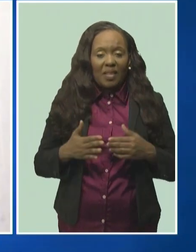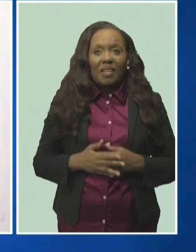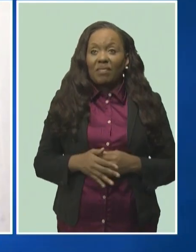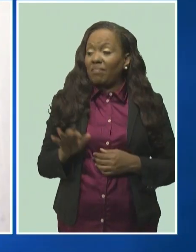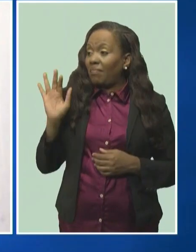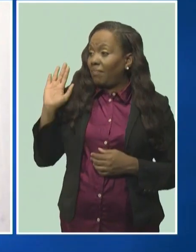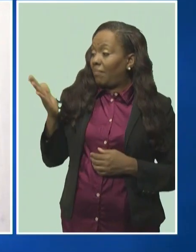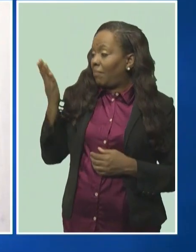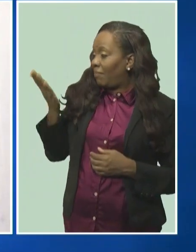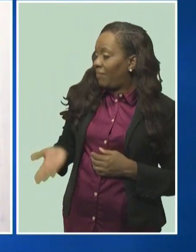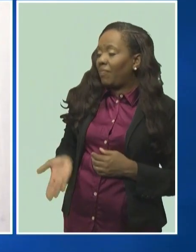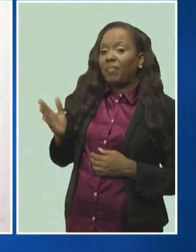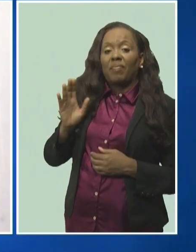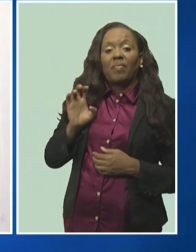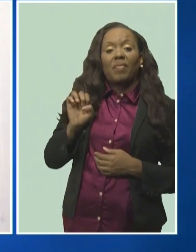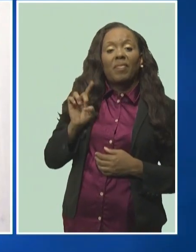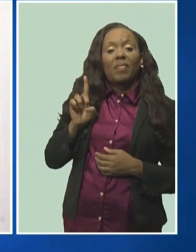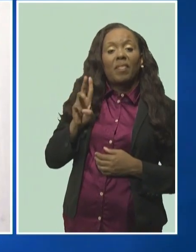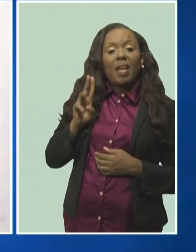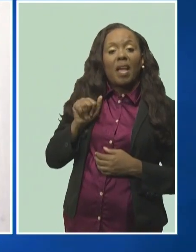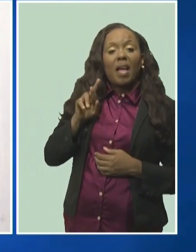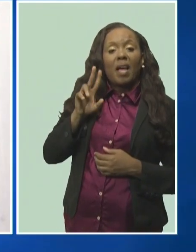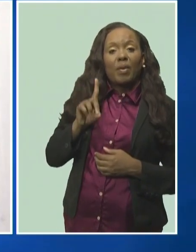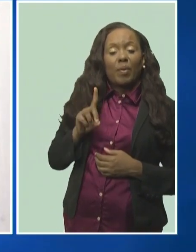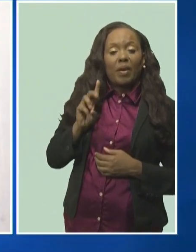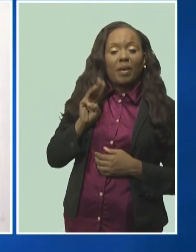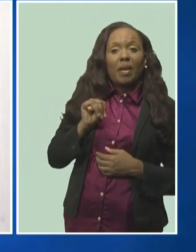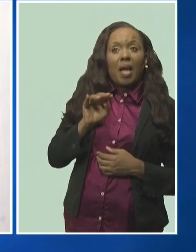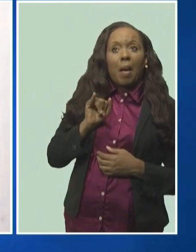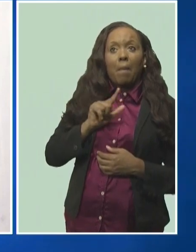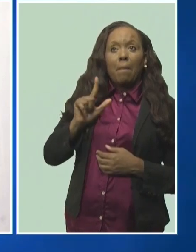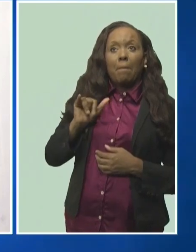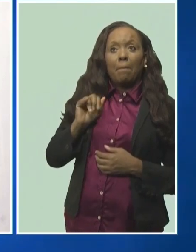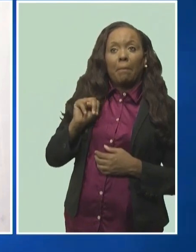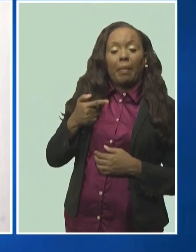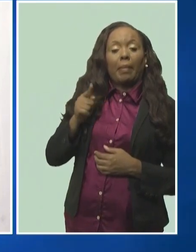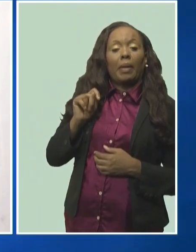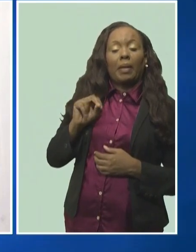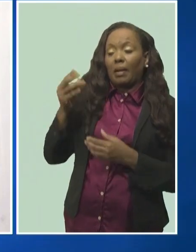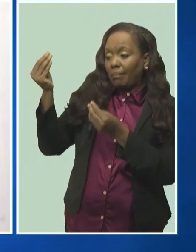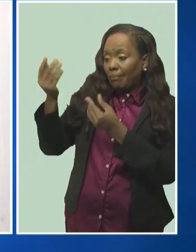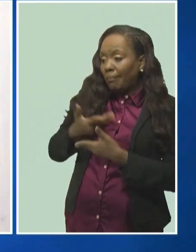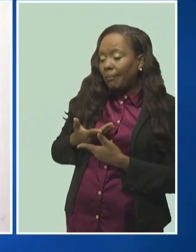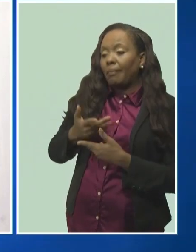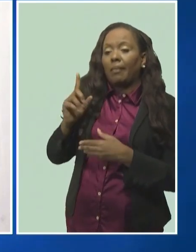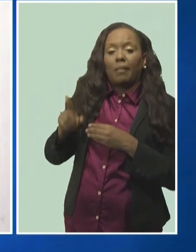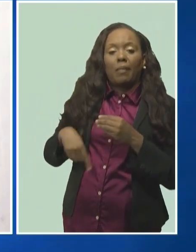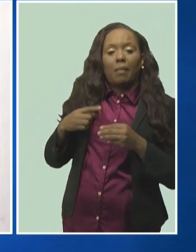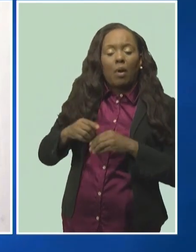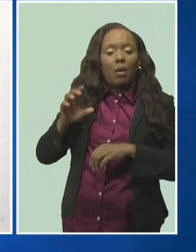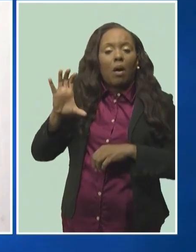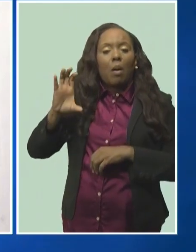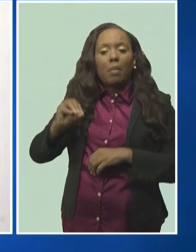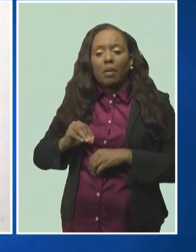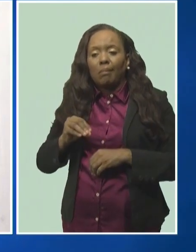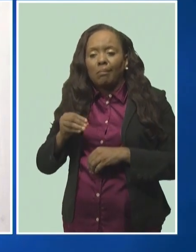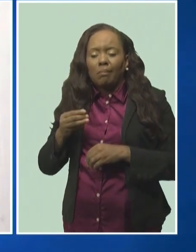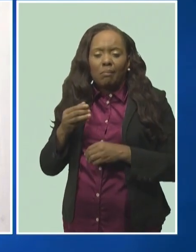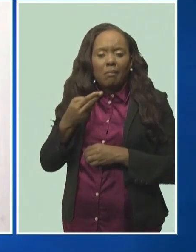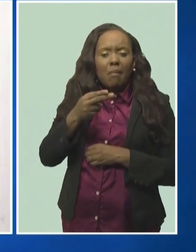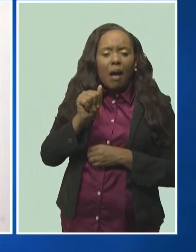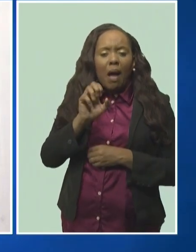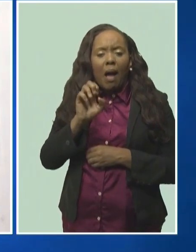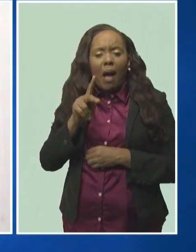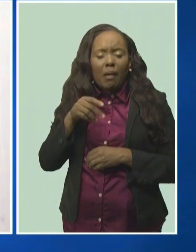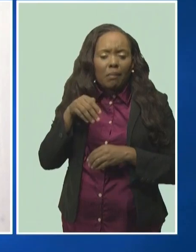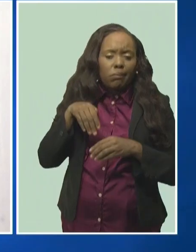is Edward Millington, a cybersecurity consultant, weighing in on this instance of companies and